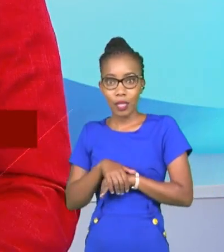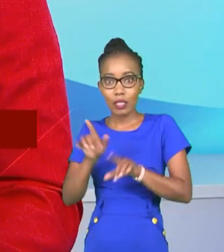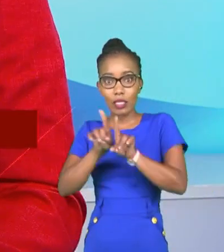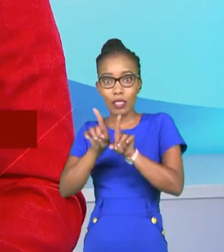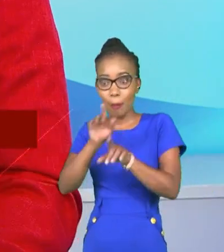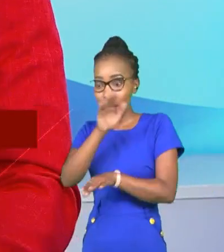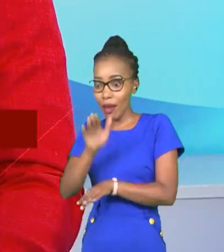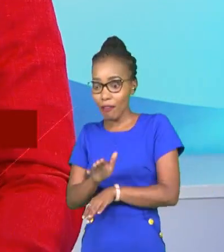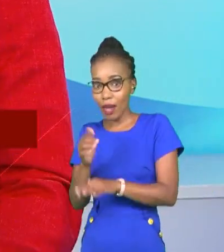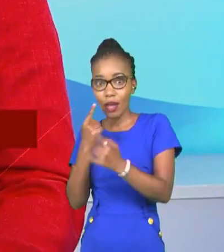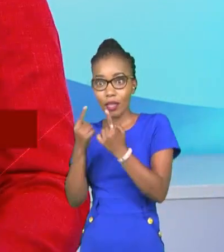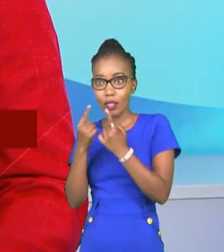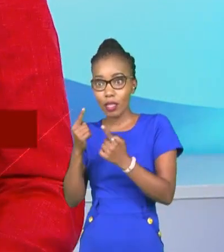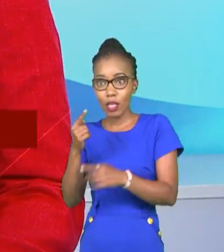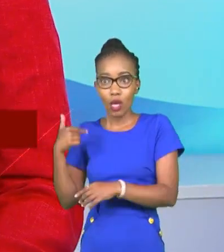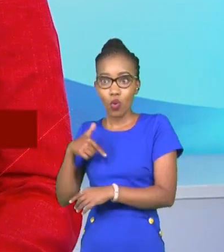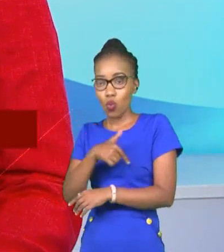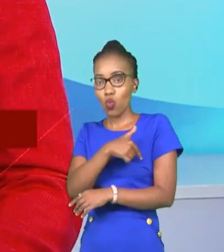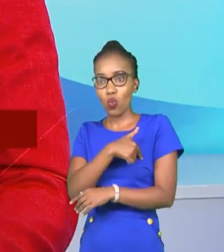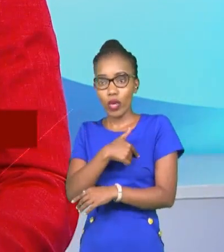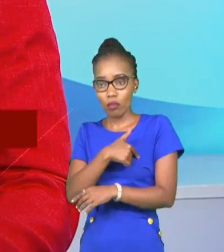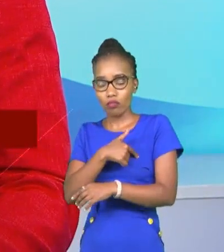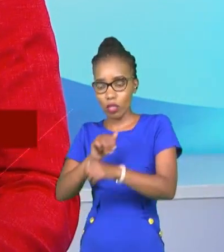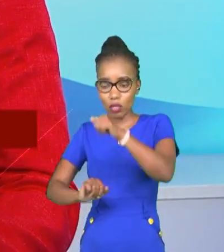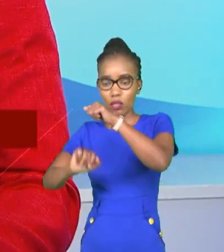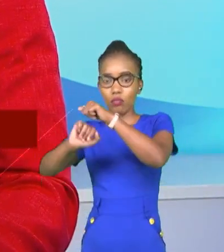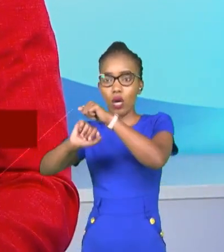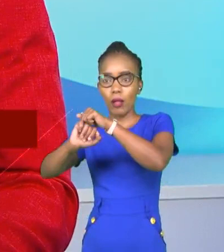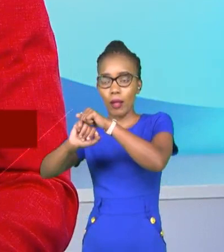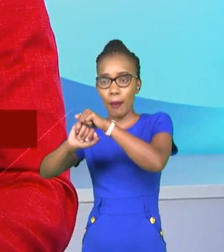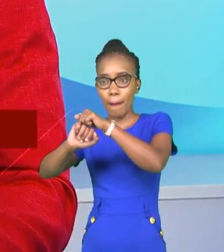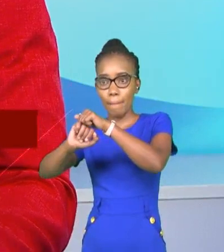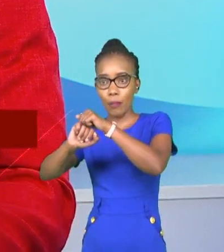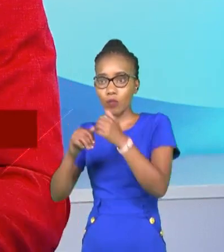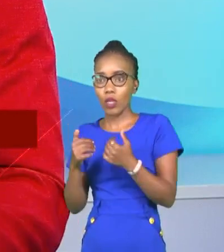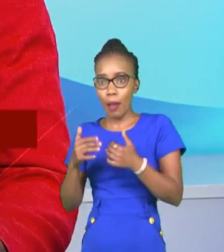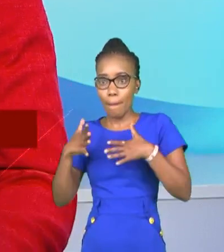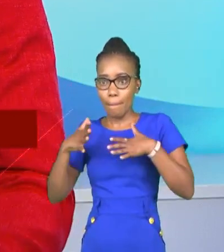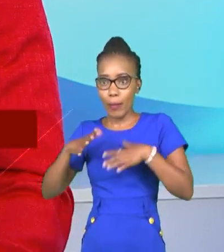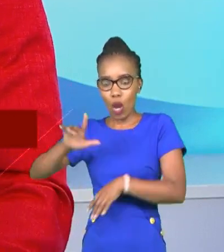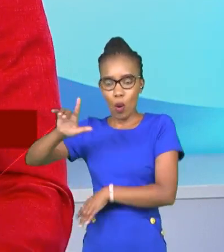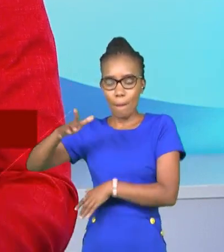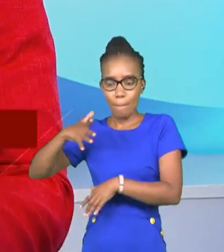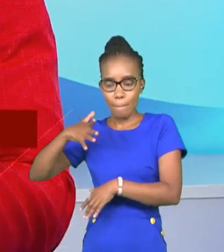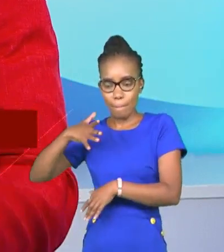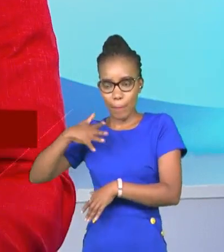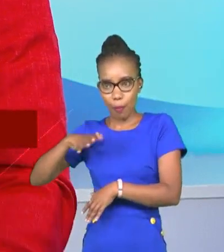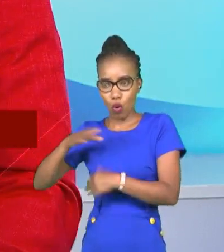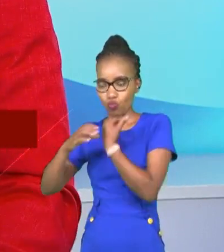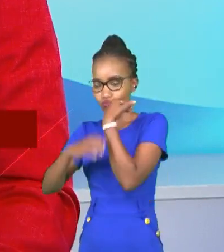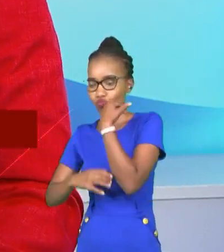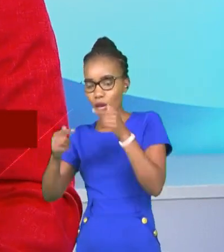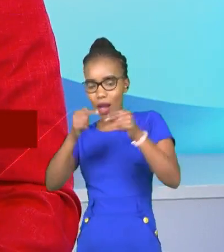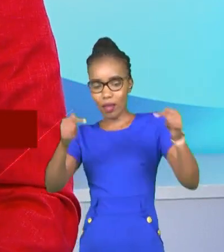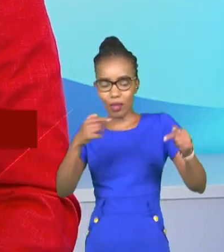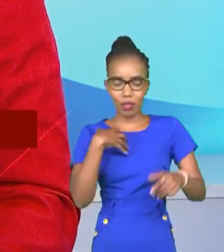has said that we are pitching the hustlers or the people at the lower end of the pyramid against the people in the